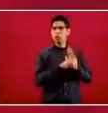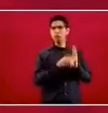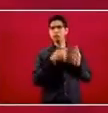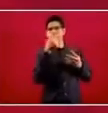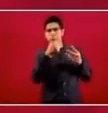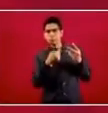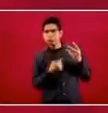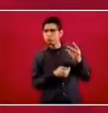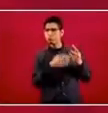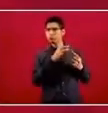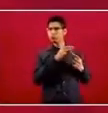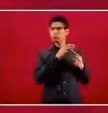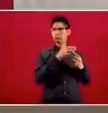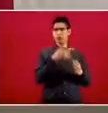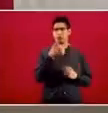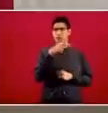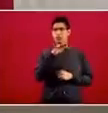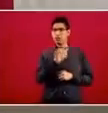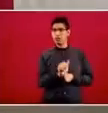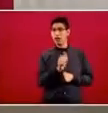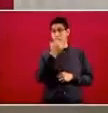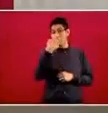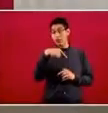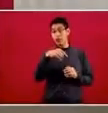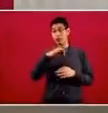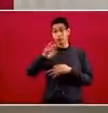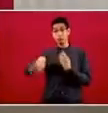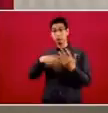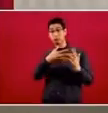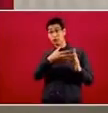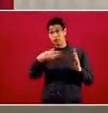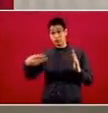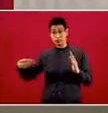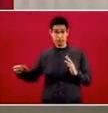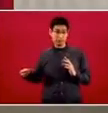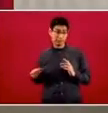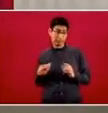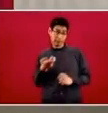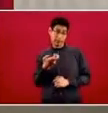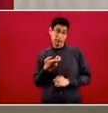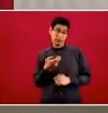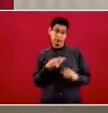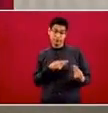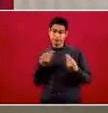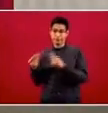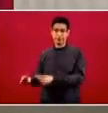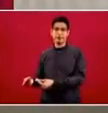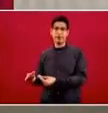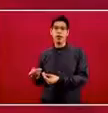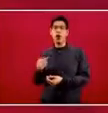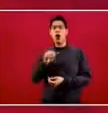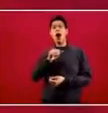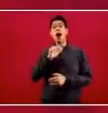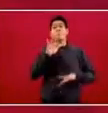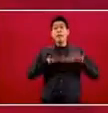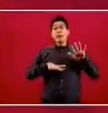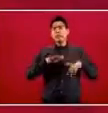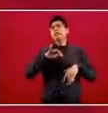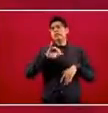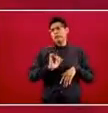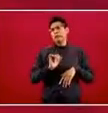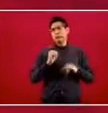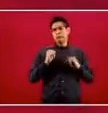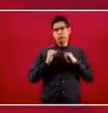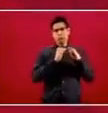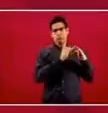capacity or ability in any technical domain. They sometimes create a set of guidelines,